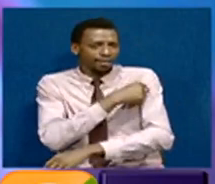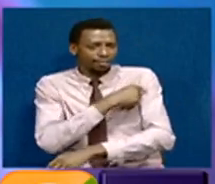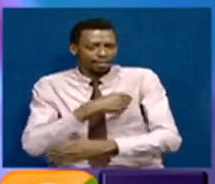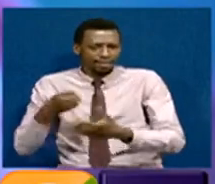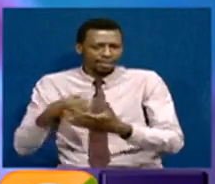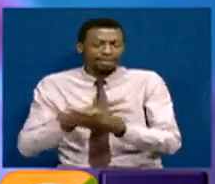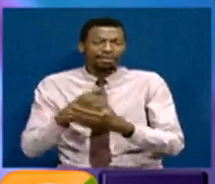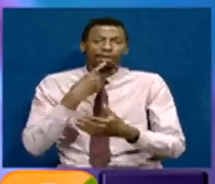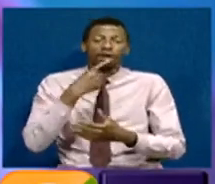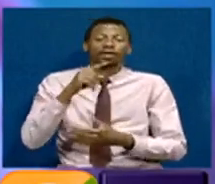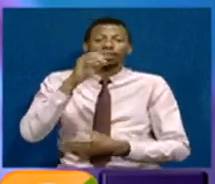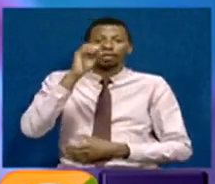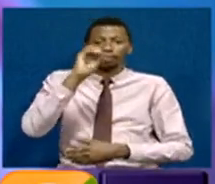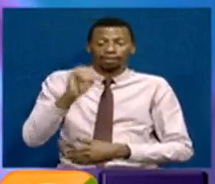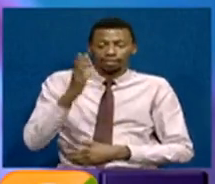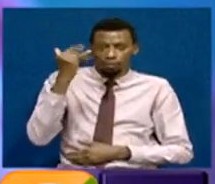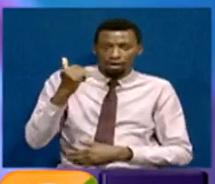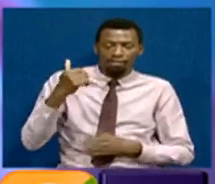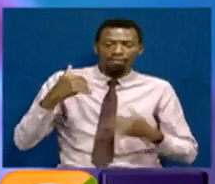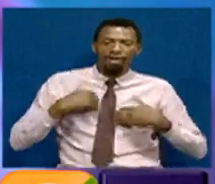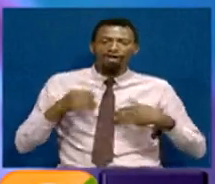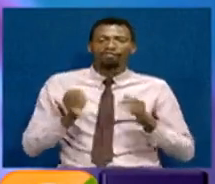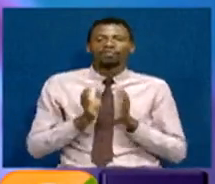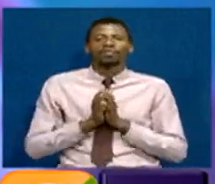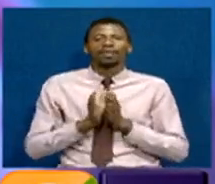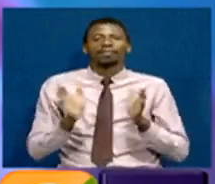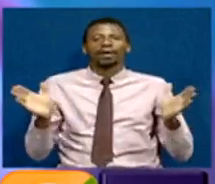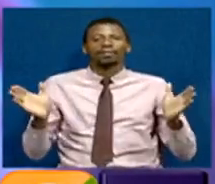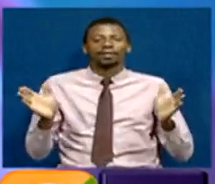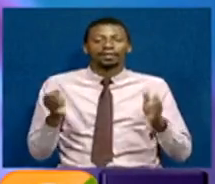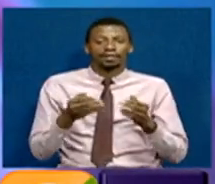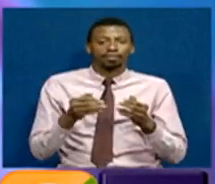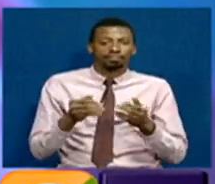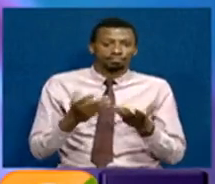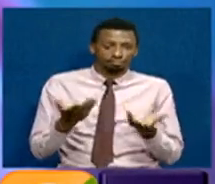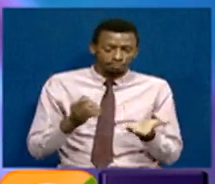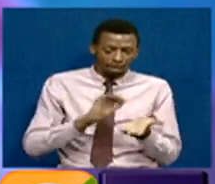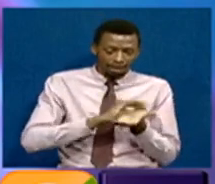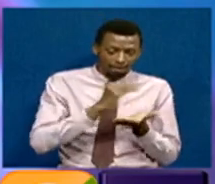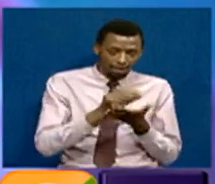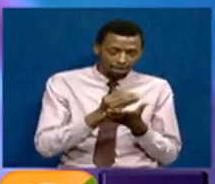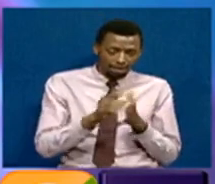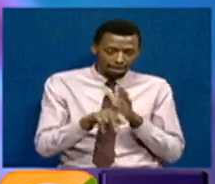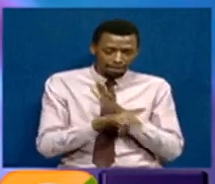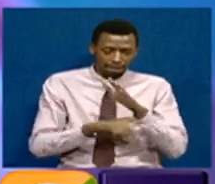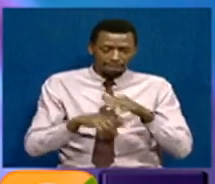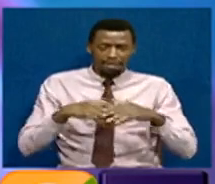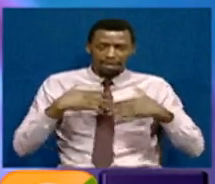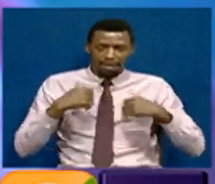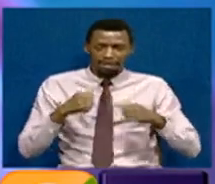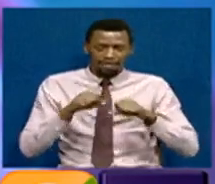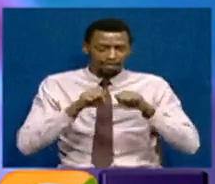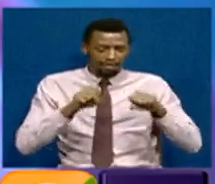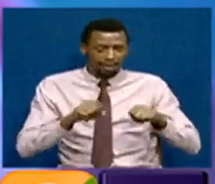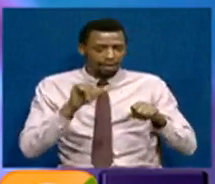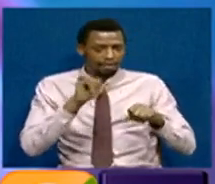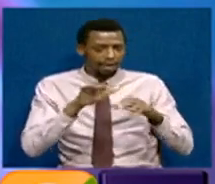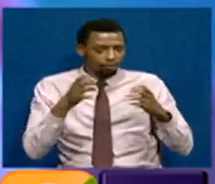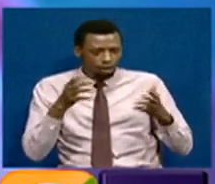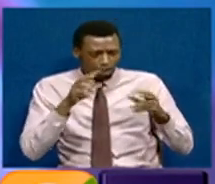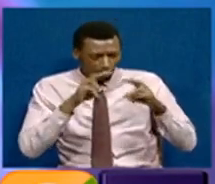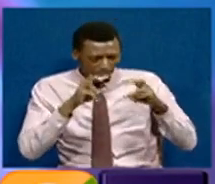100% because we have a publicly funded primary healthcare system. That is where most of the screening and diagnostic would happen. Then